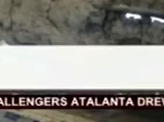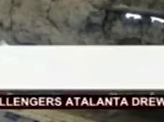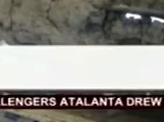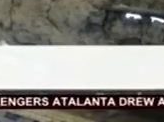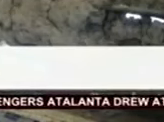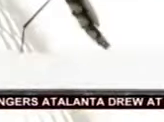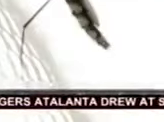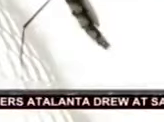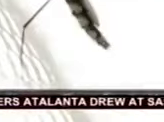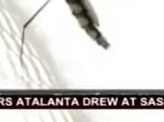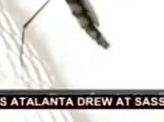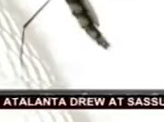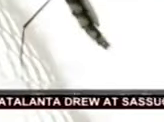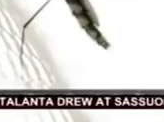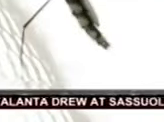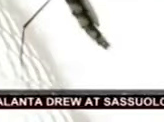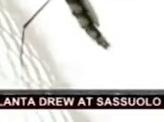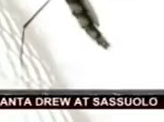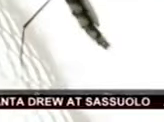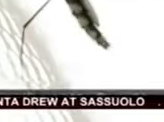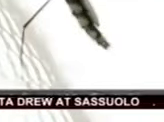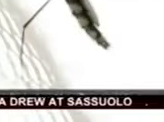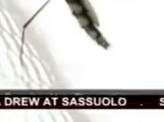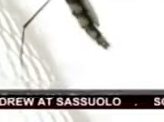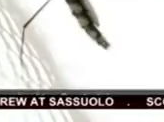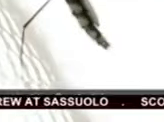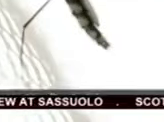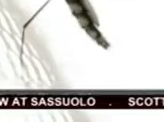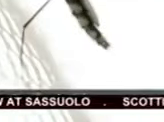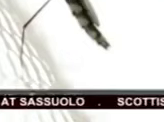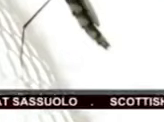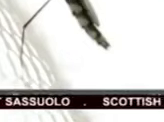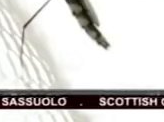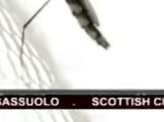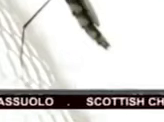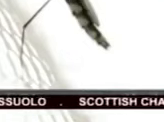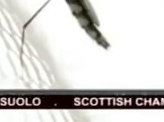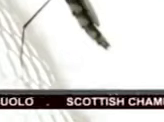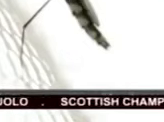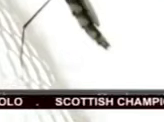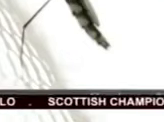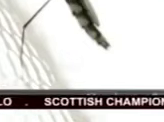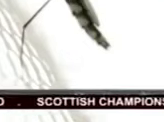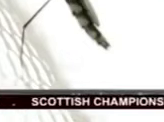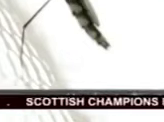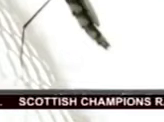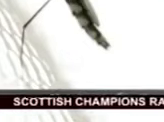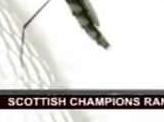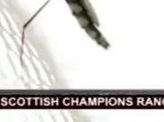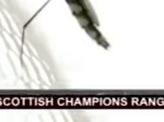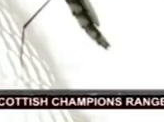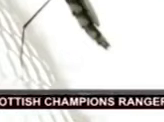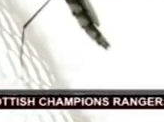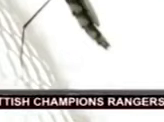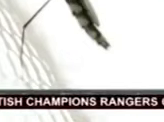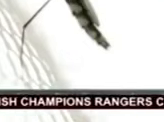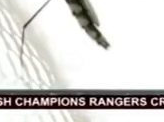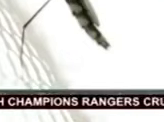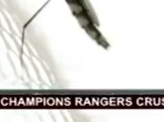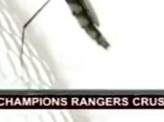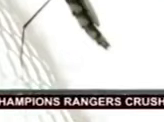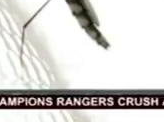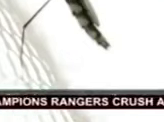holo woto dandangole senya wol kumata bakele adon nimman wule akuna tola drong ase